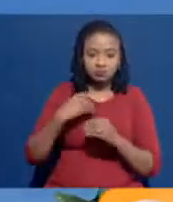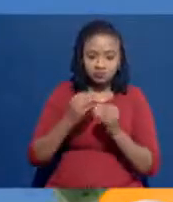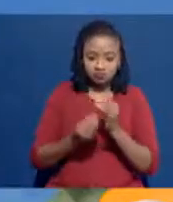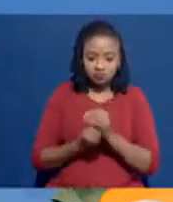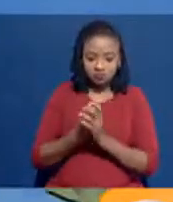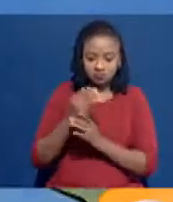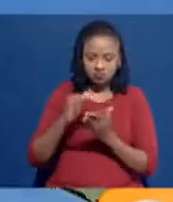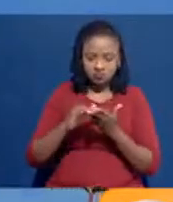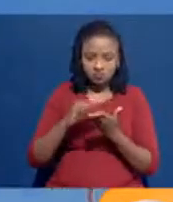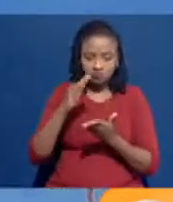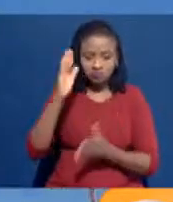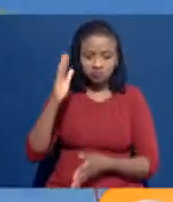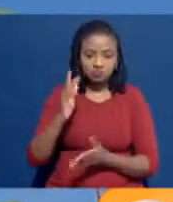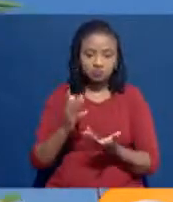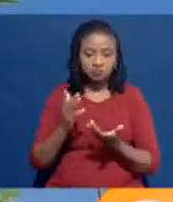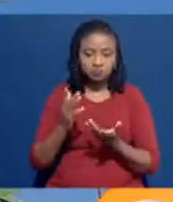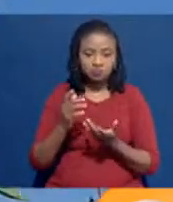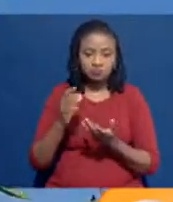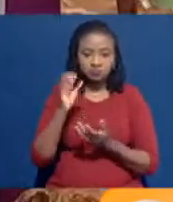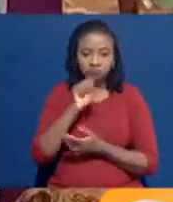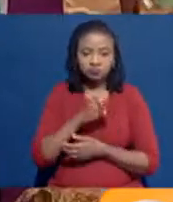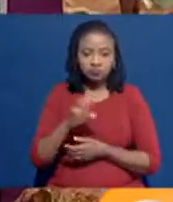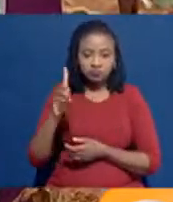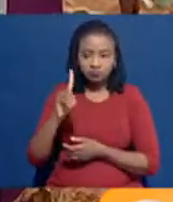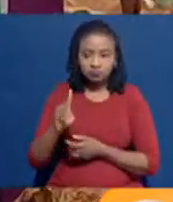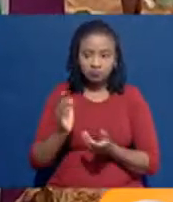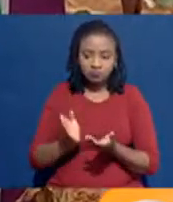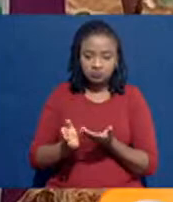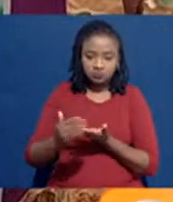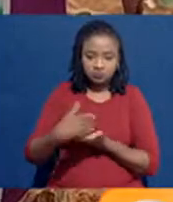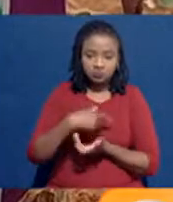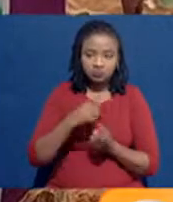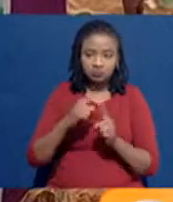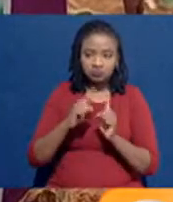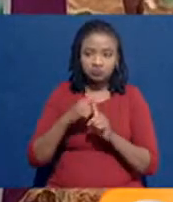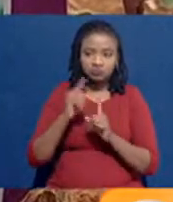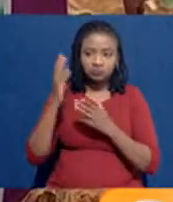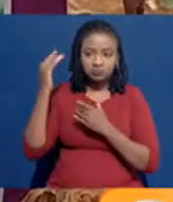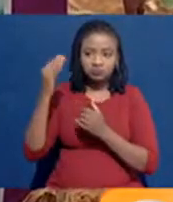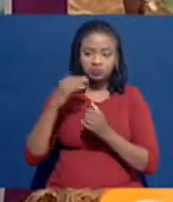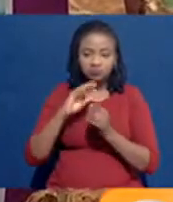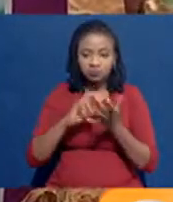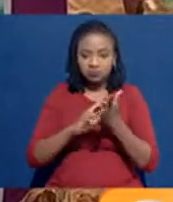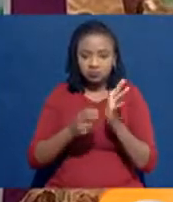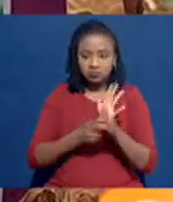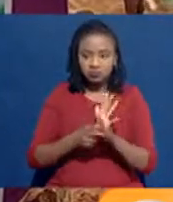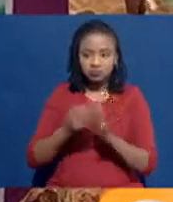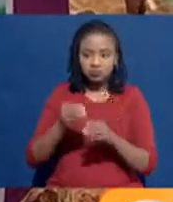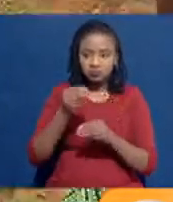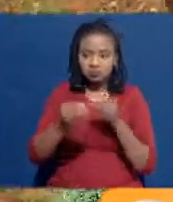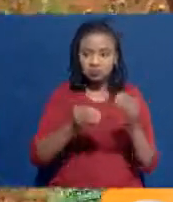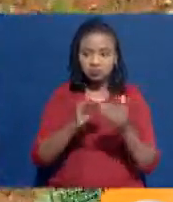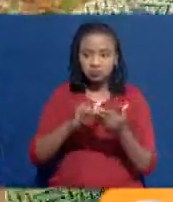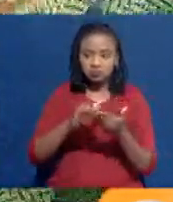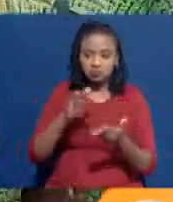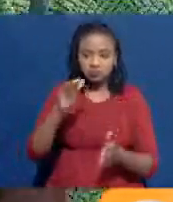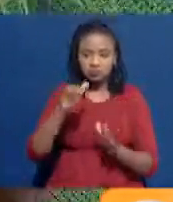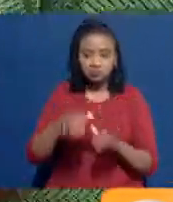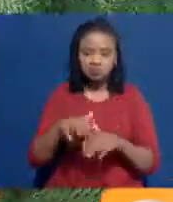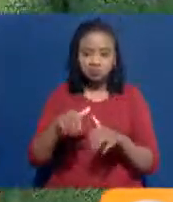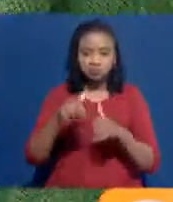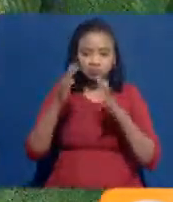its centers across the country, but will be hoping to contract more farmers like Mapesa to take part in the process